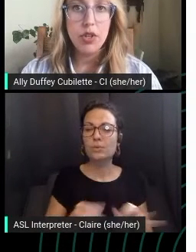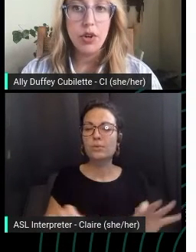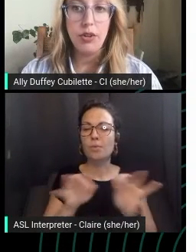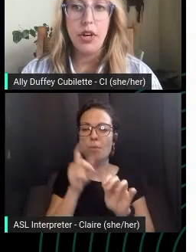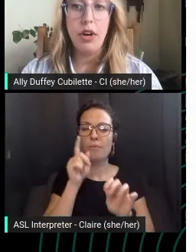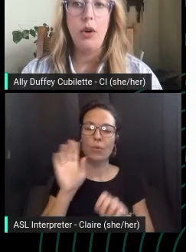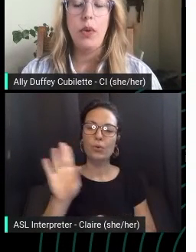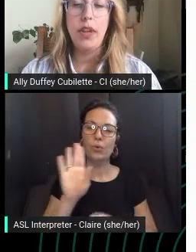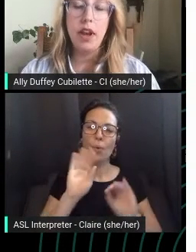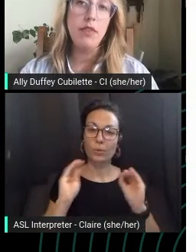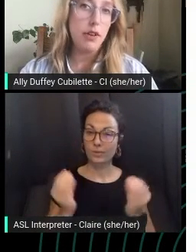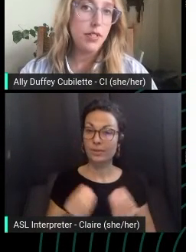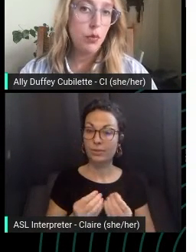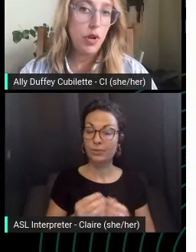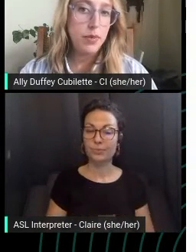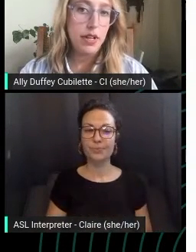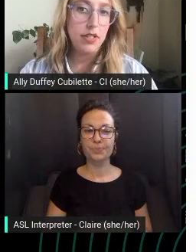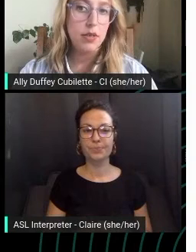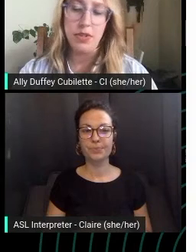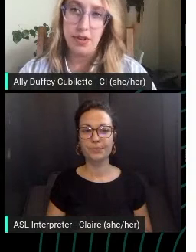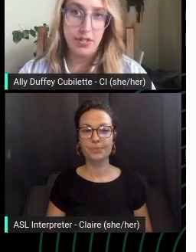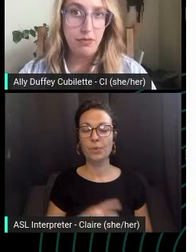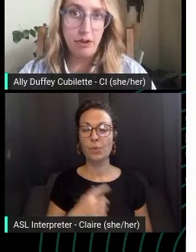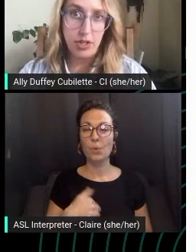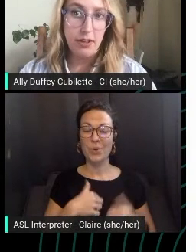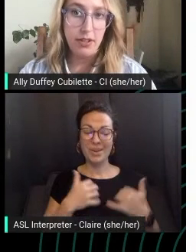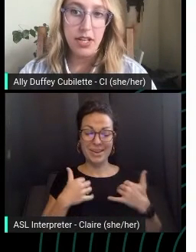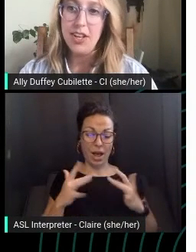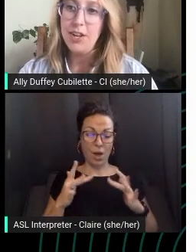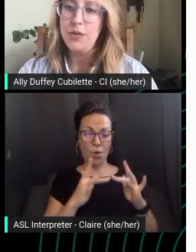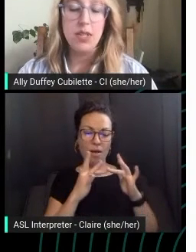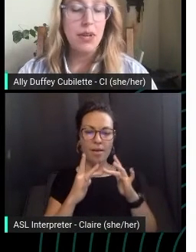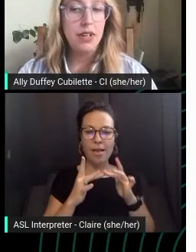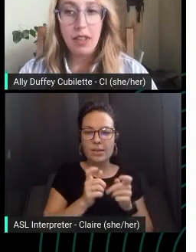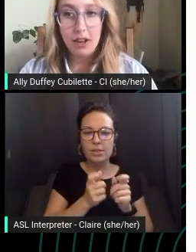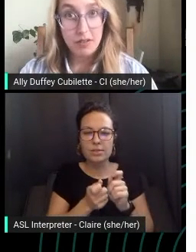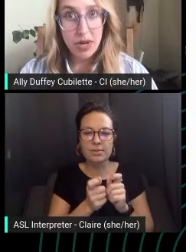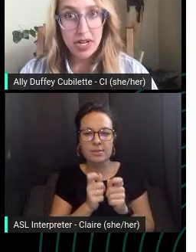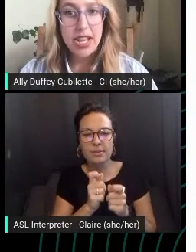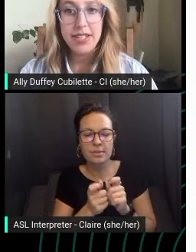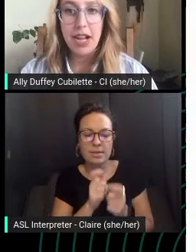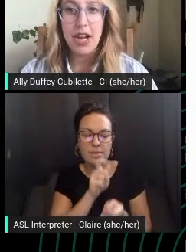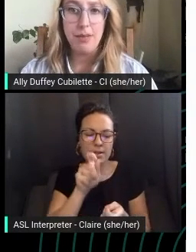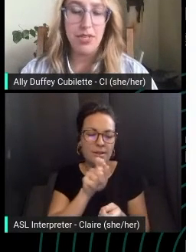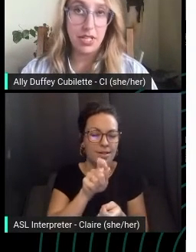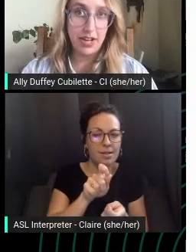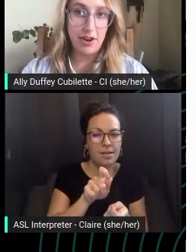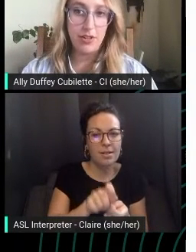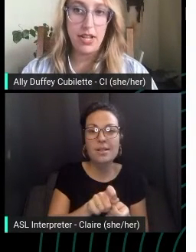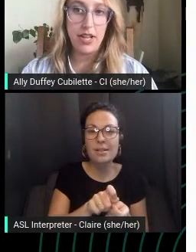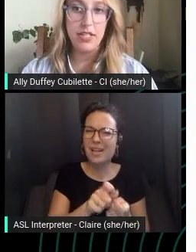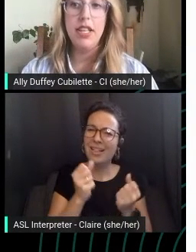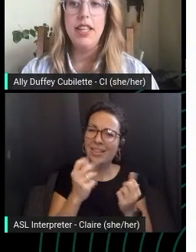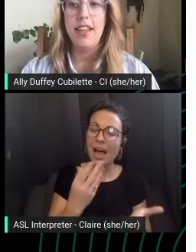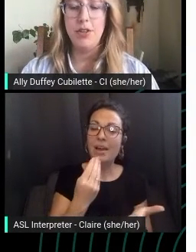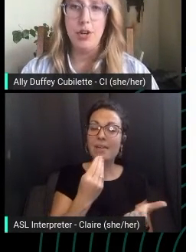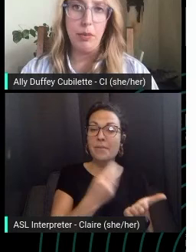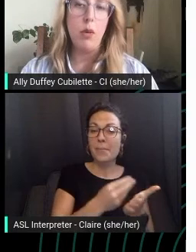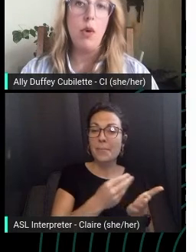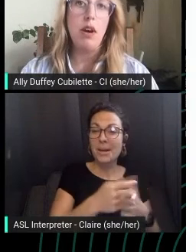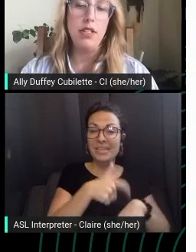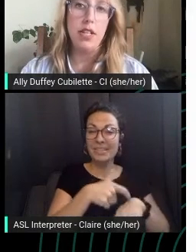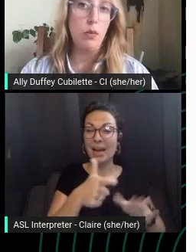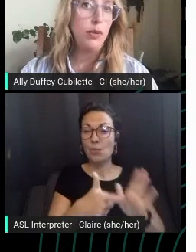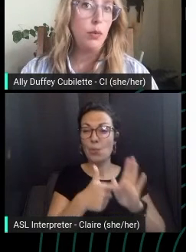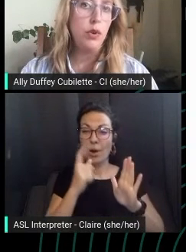As I mentioned earlier, we have custom websites with custom functionality. We spend a lot of money and time designing our site and